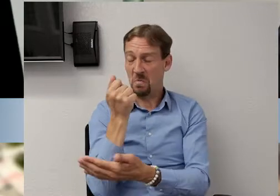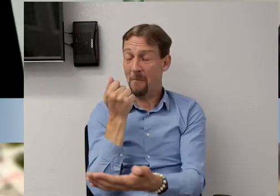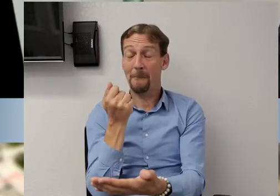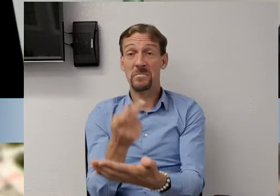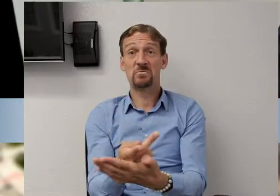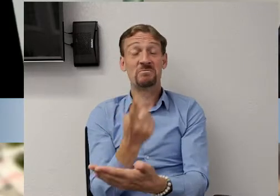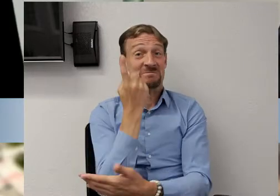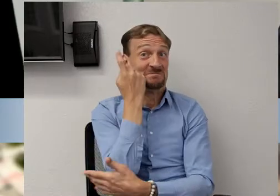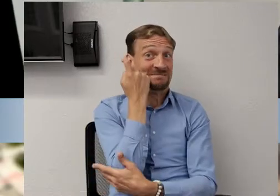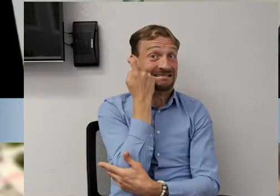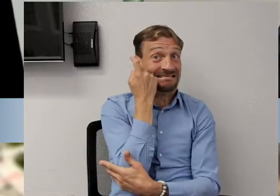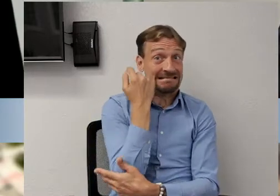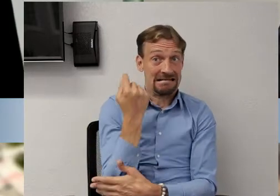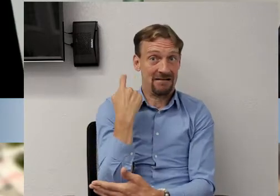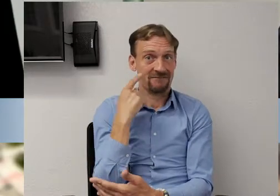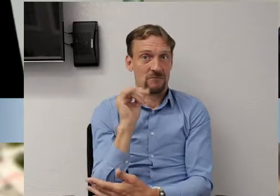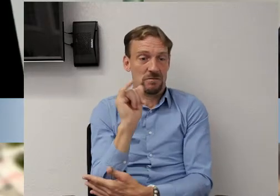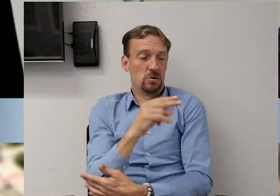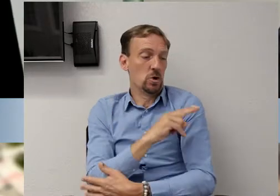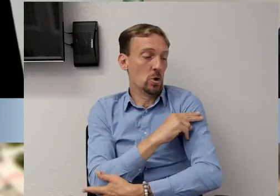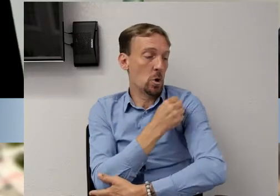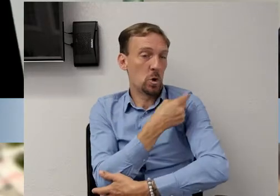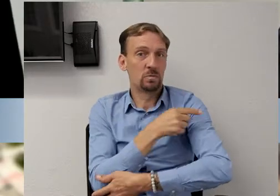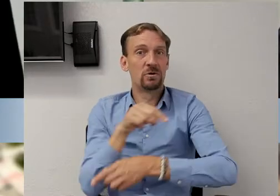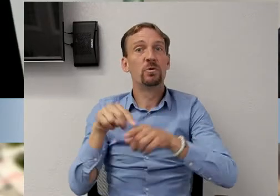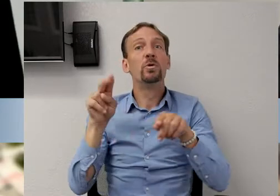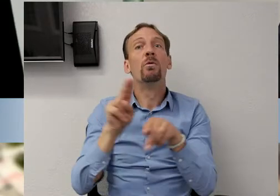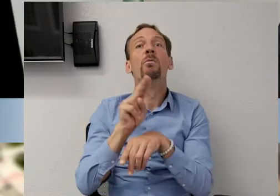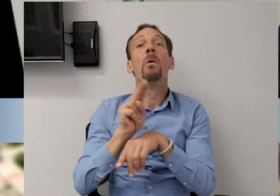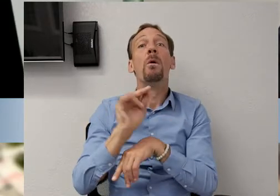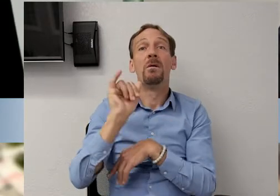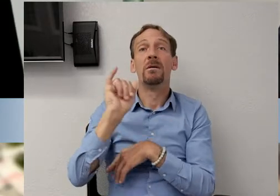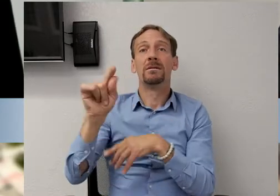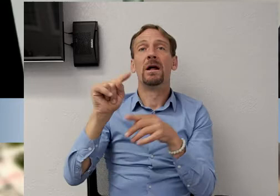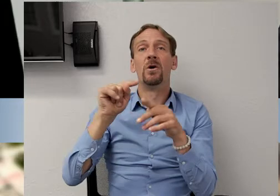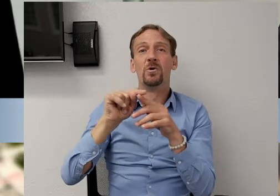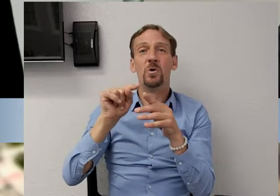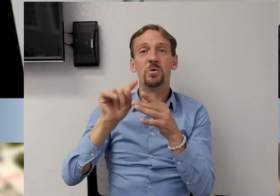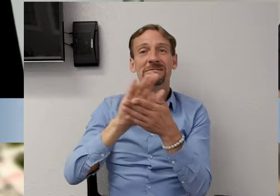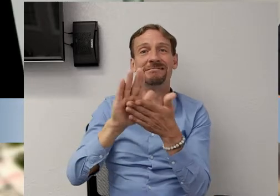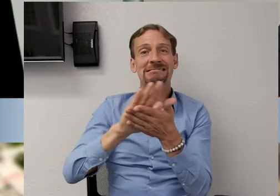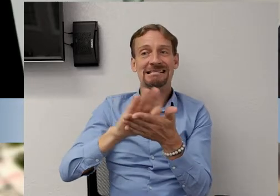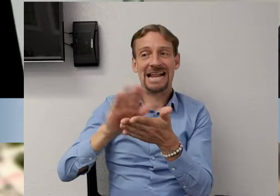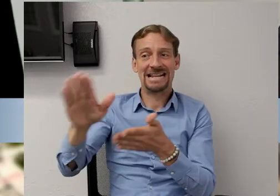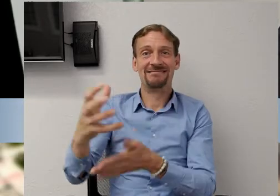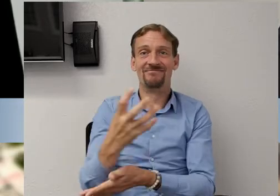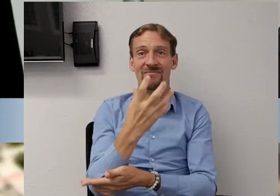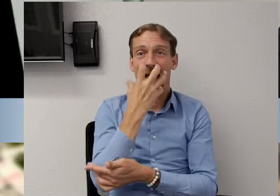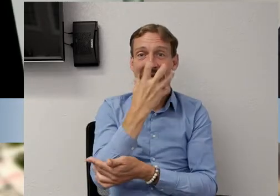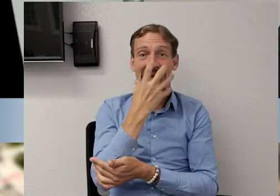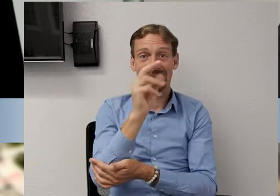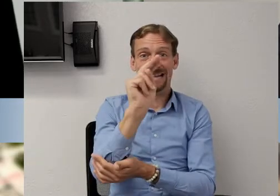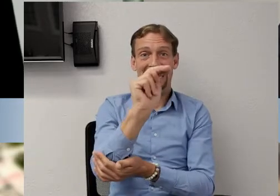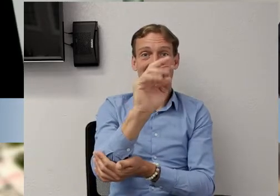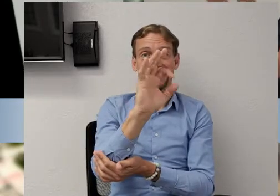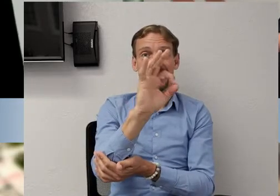approval for hospitals to use this to decontaminate N95 masks